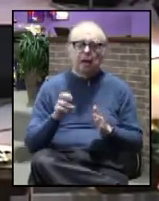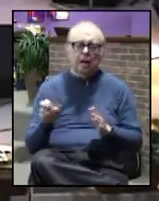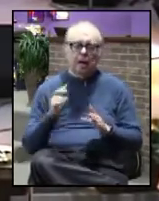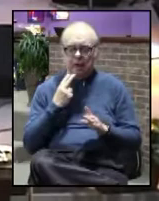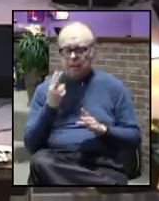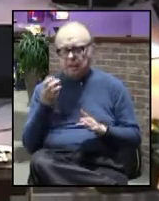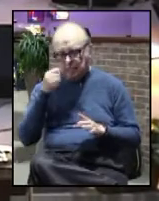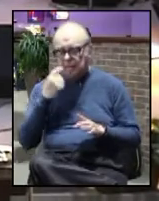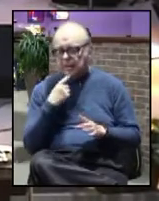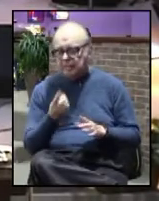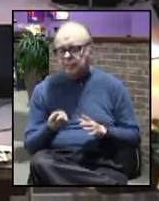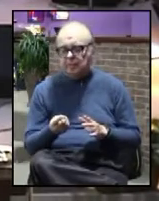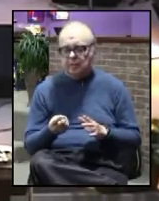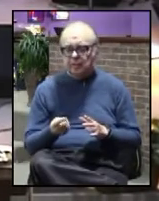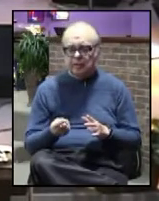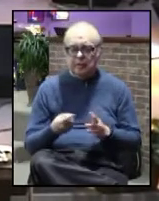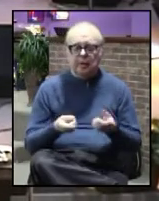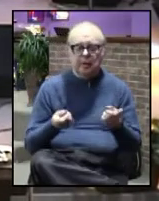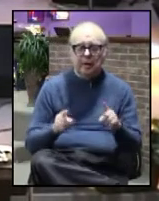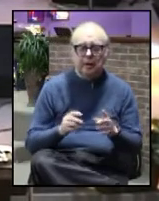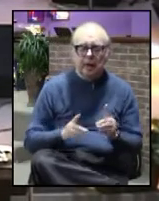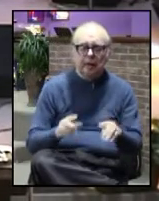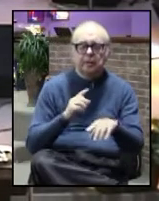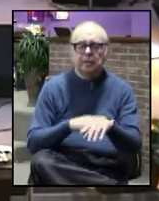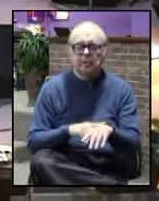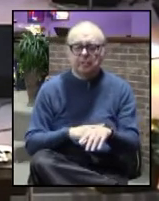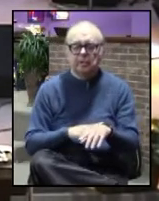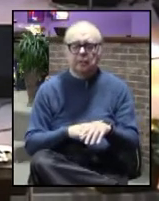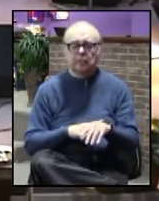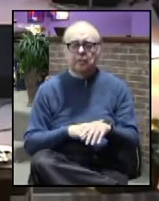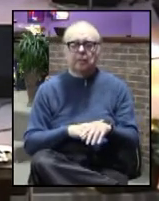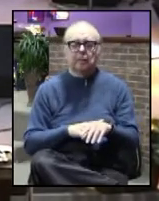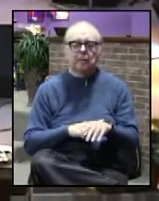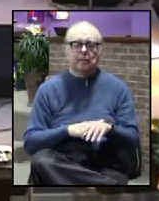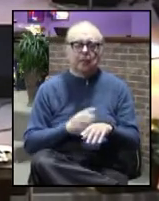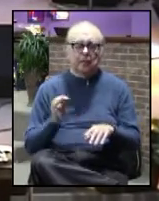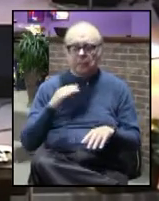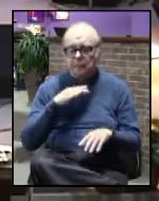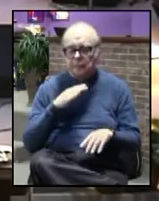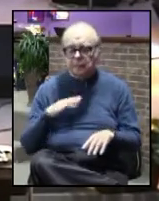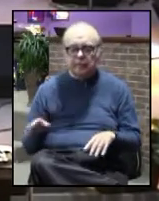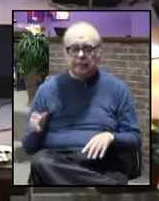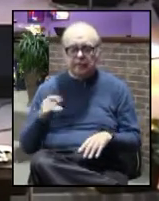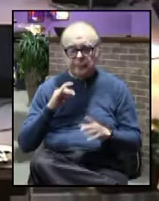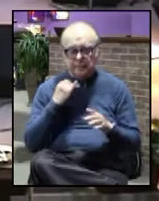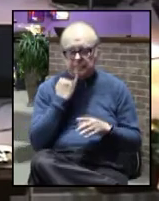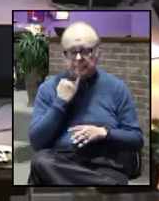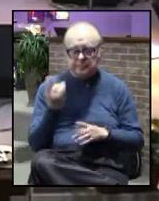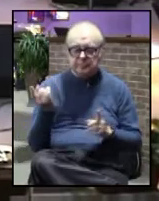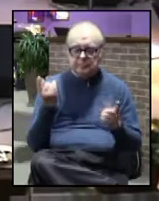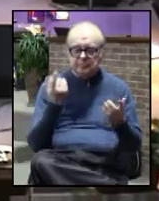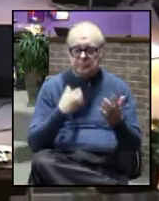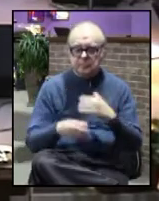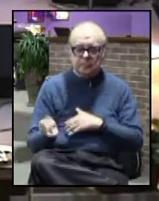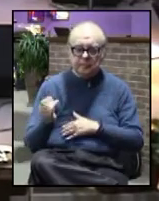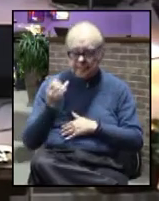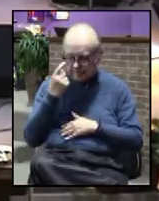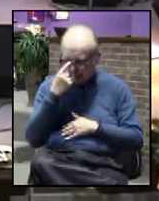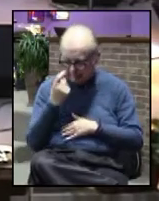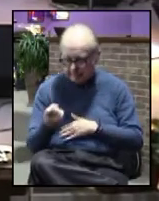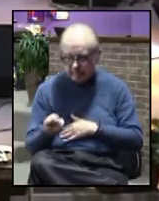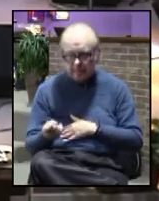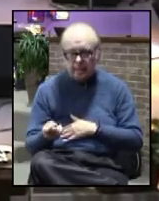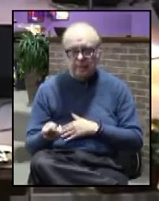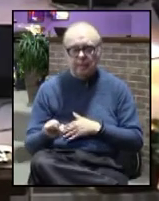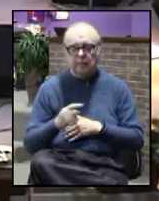look at what God was saying was going on during that time and frame of the children of Israel when they came out of Egypt